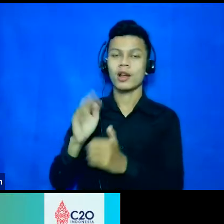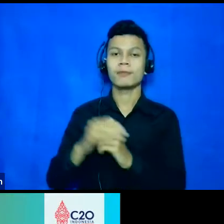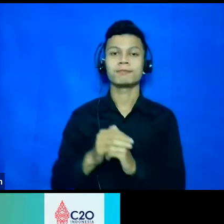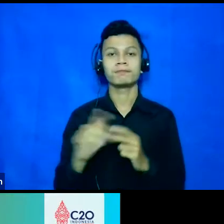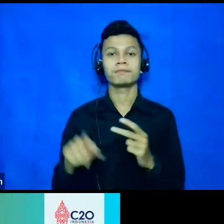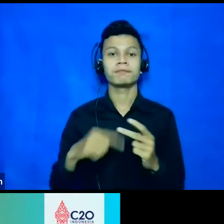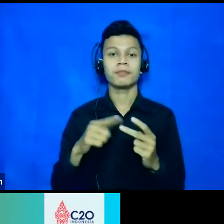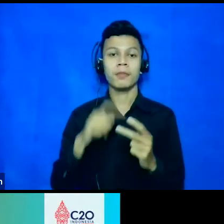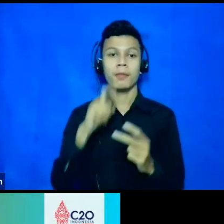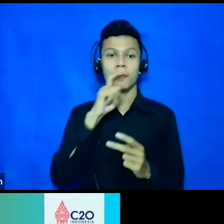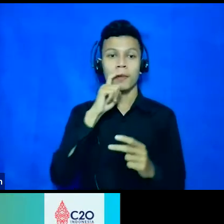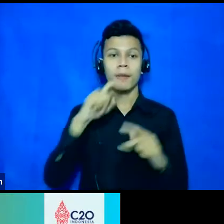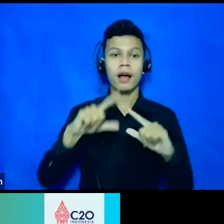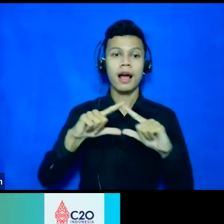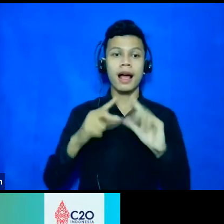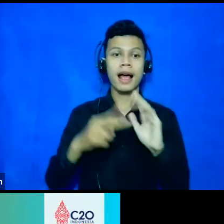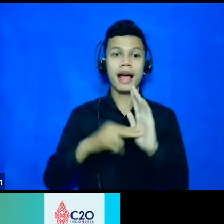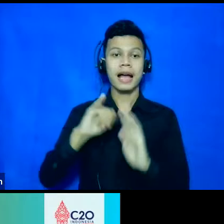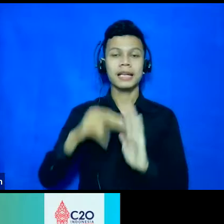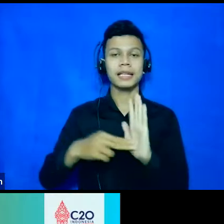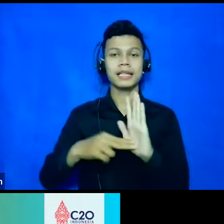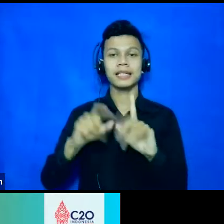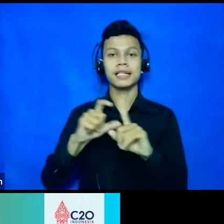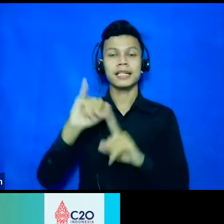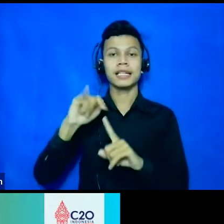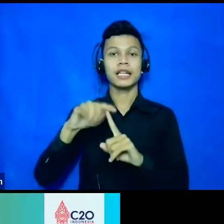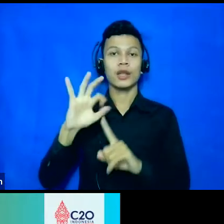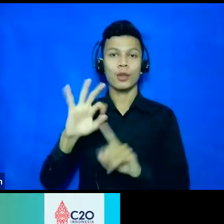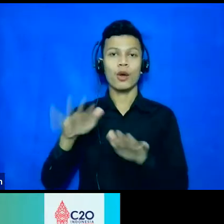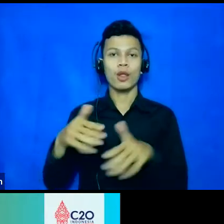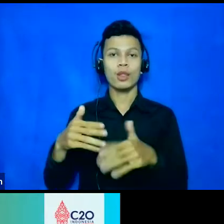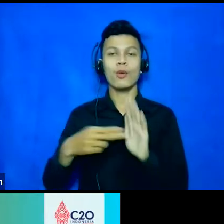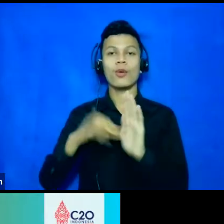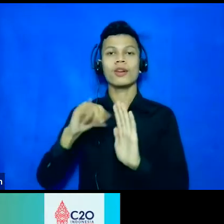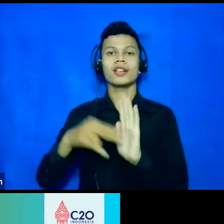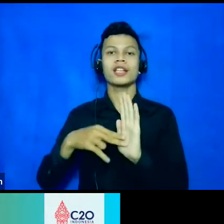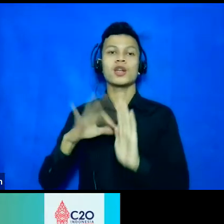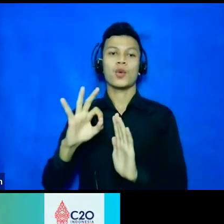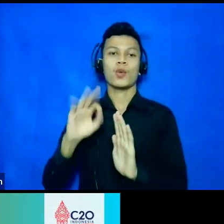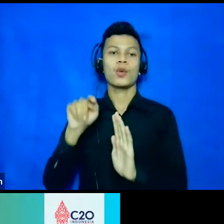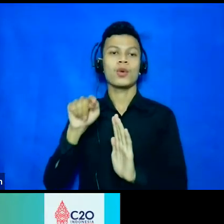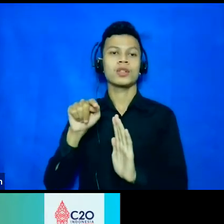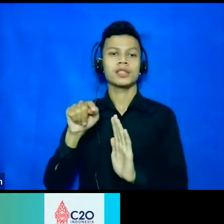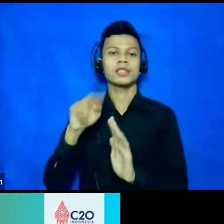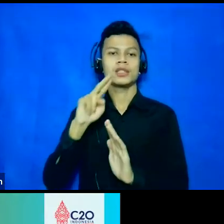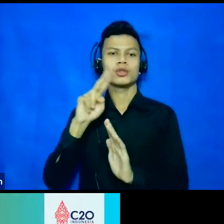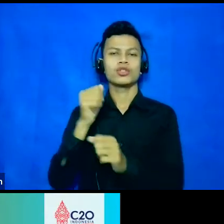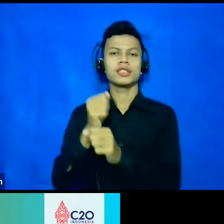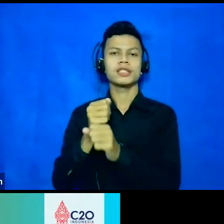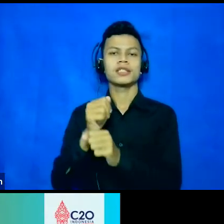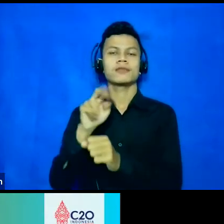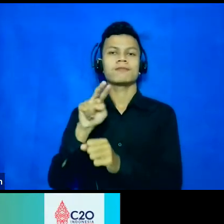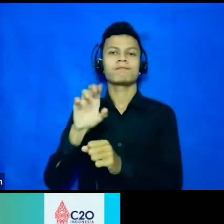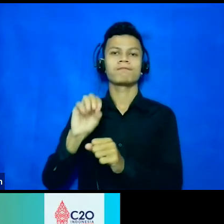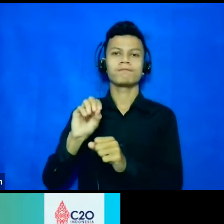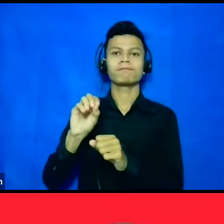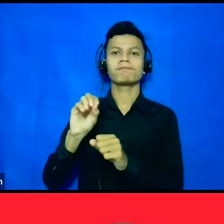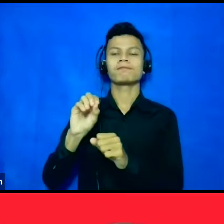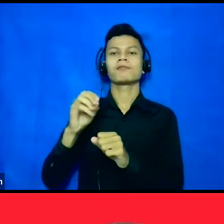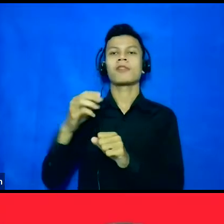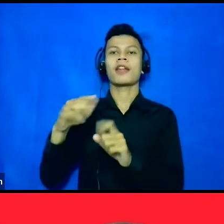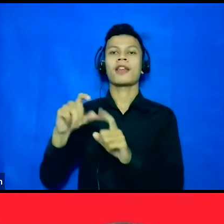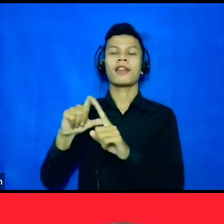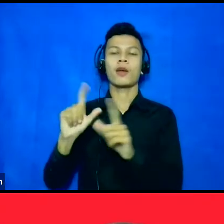Anindito Aditomo. Pak Nino is the co-chair of the G20 Indonesian Education Working Group, who is also the head